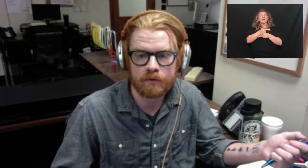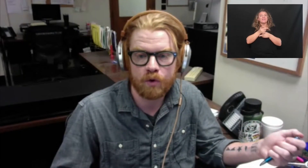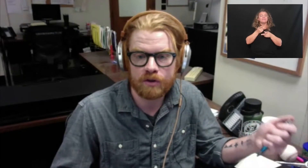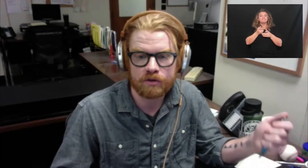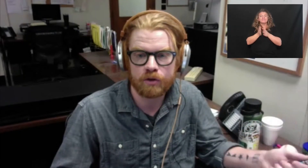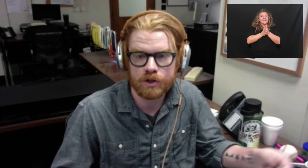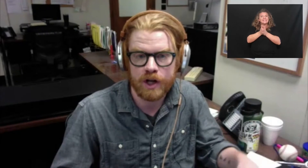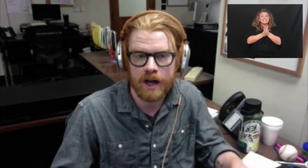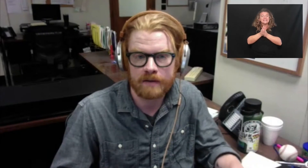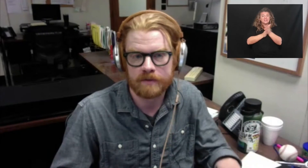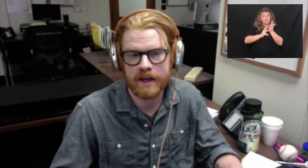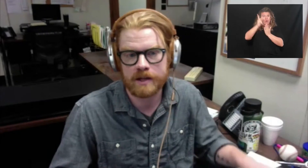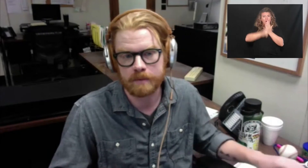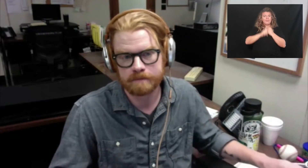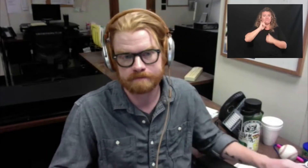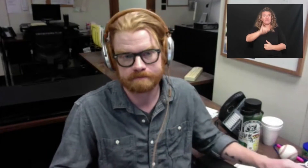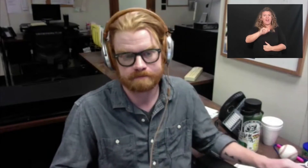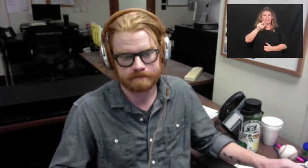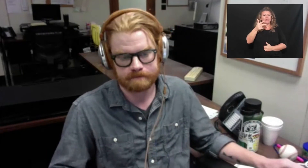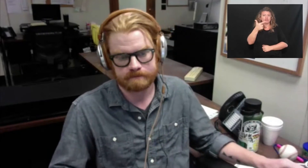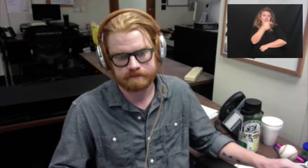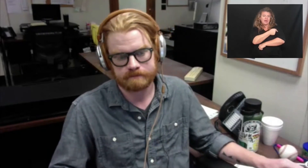program for this third shot? Thank you.